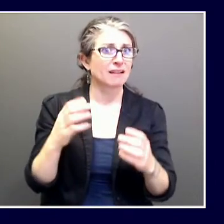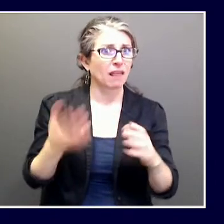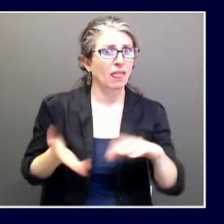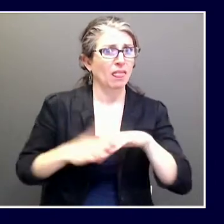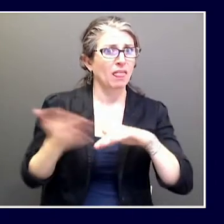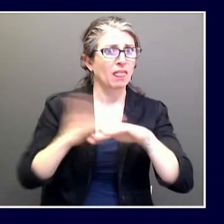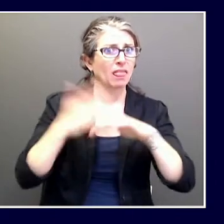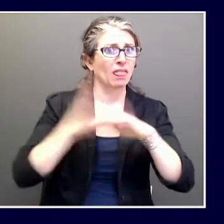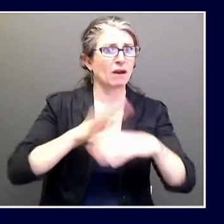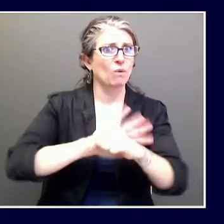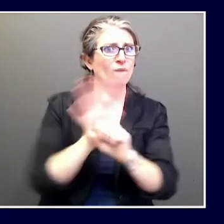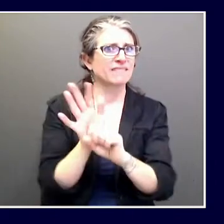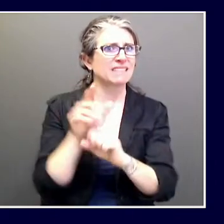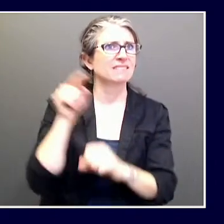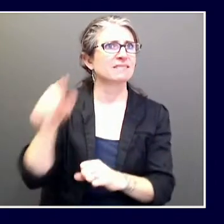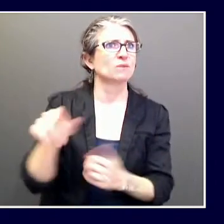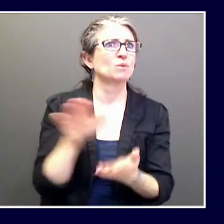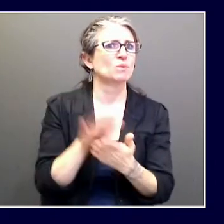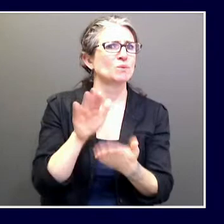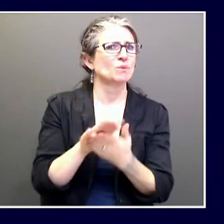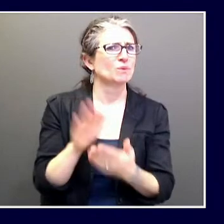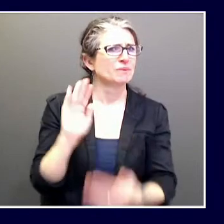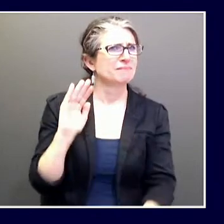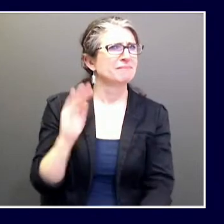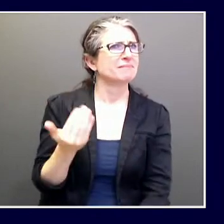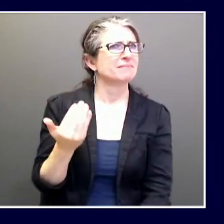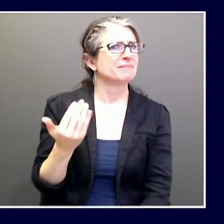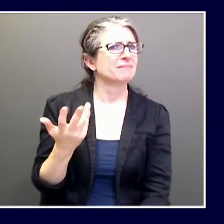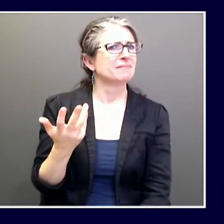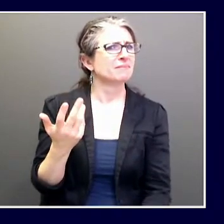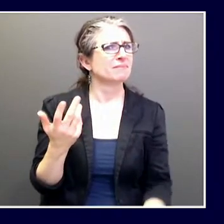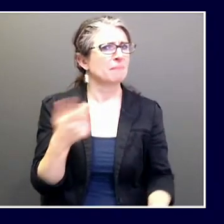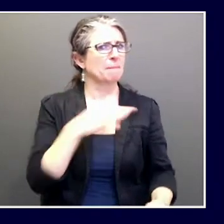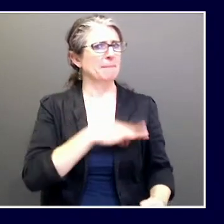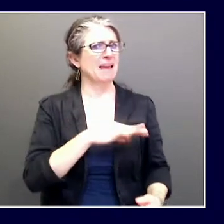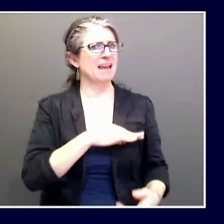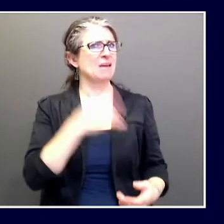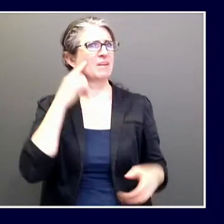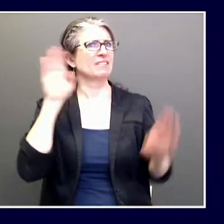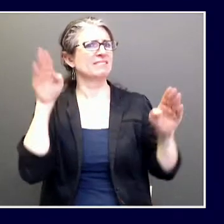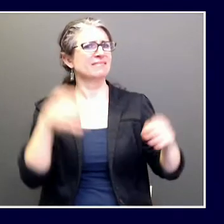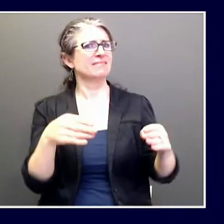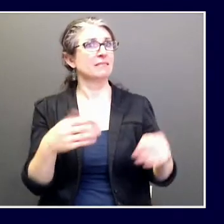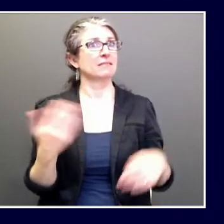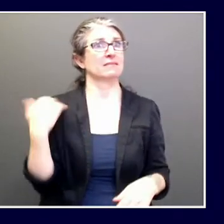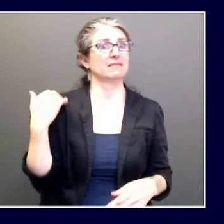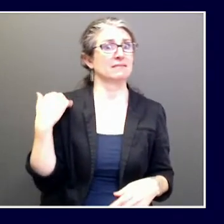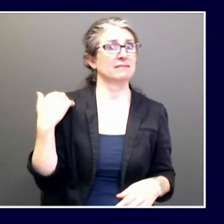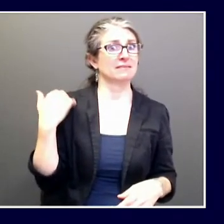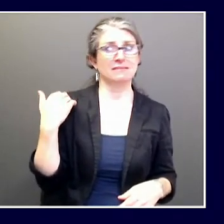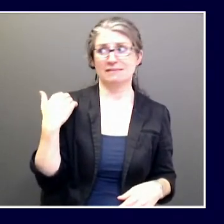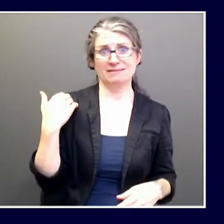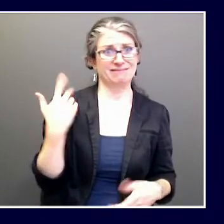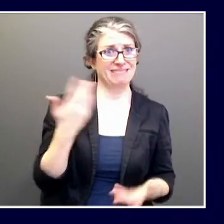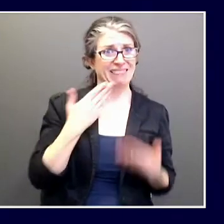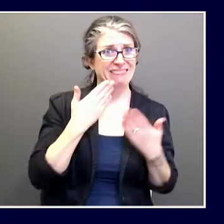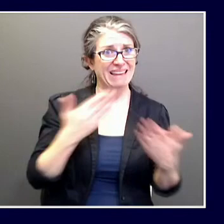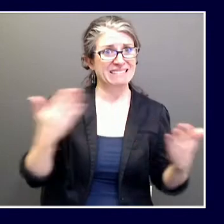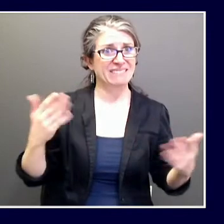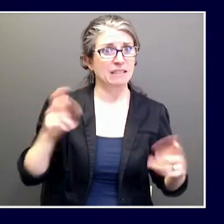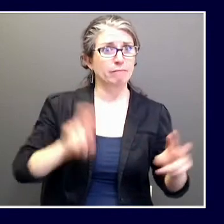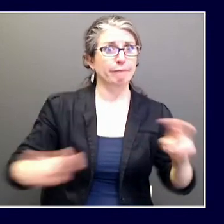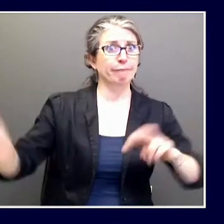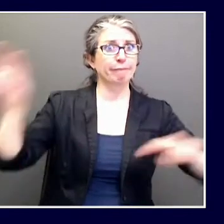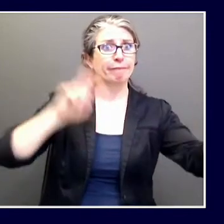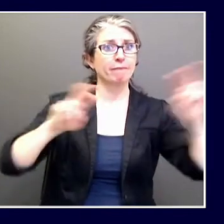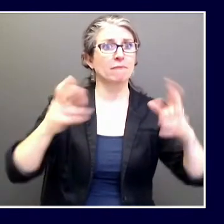expect will be the broader impacts of that kind of Thanksgiving travel that, seems to be linked to that spike, and also travel in later December? When might